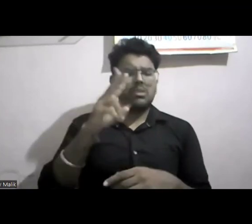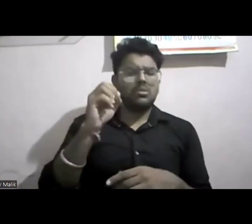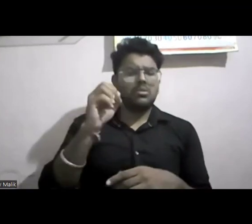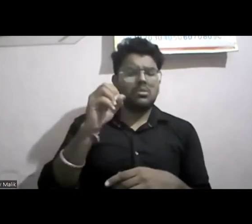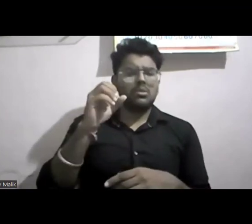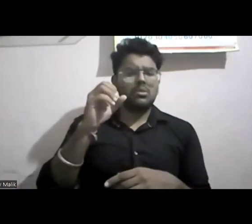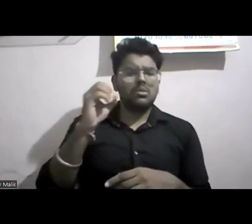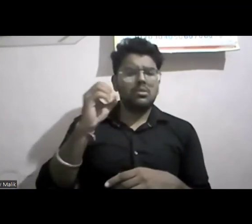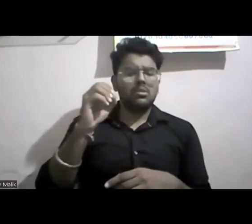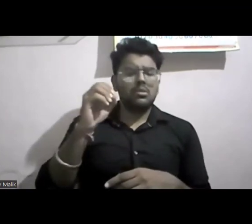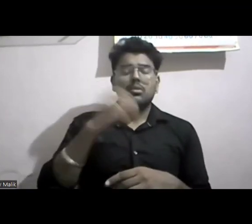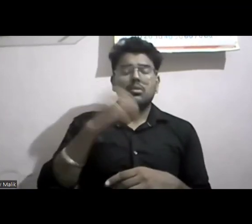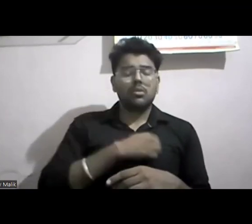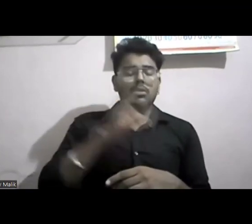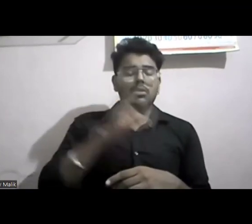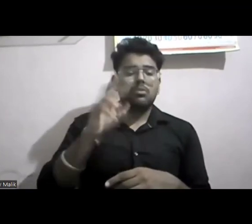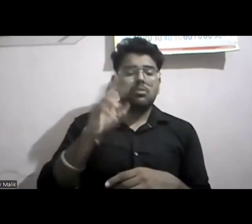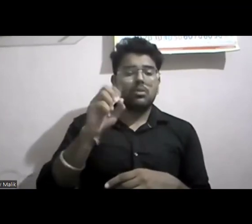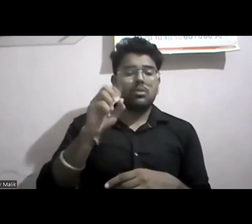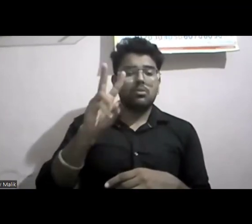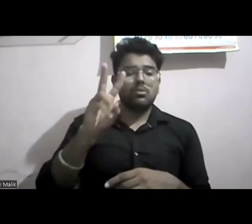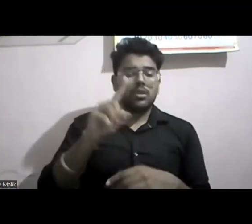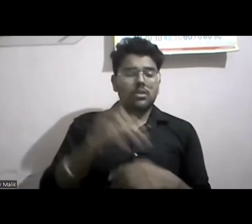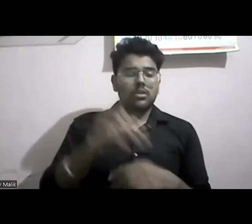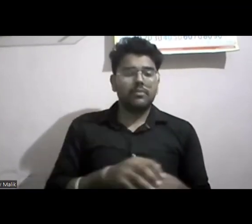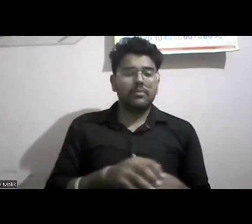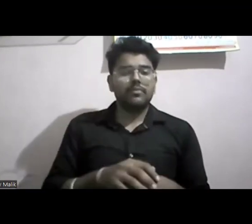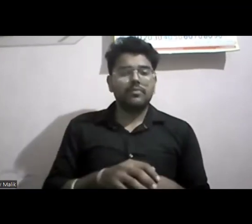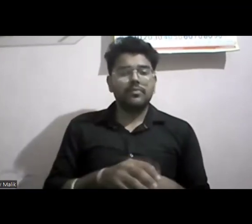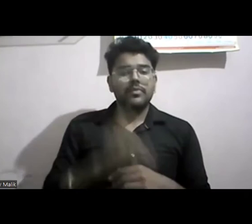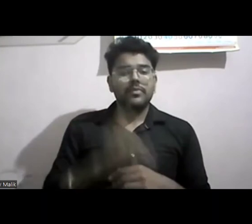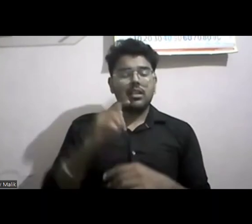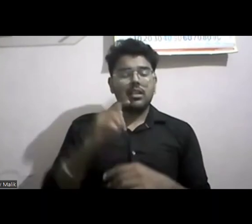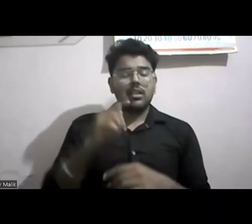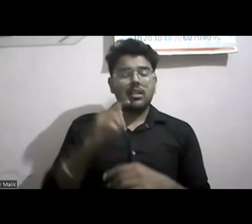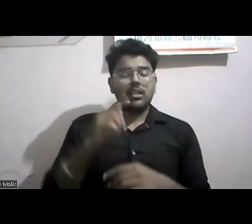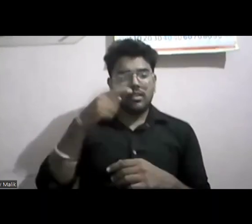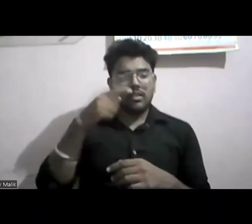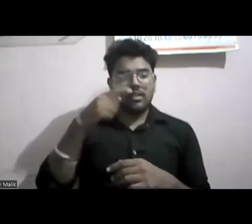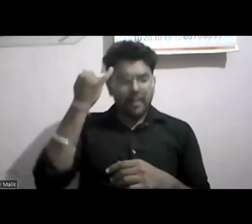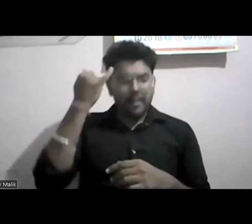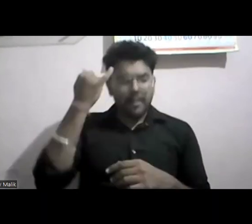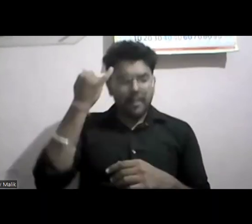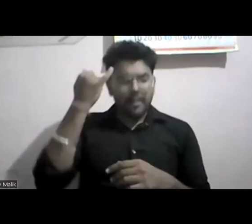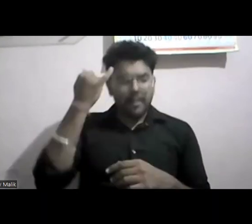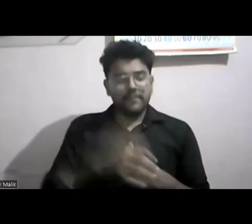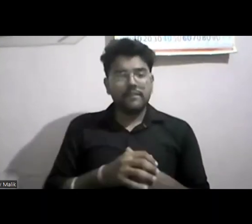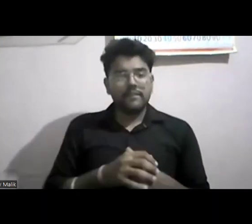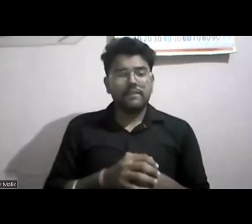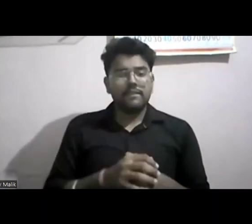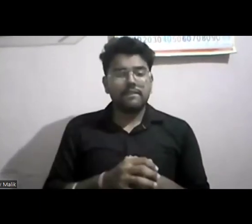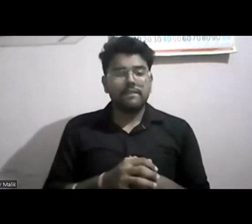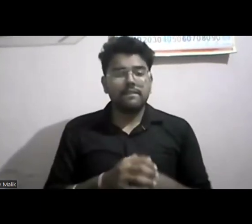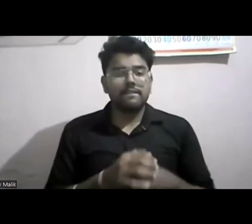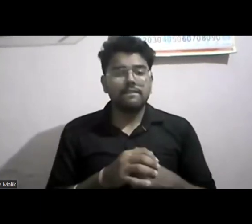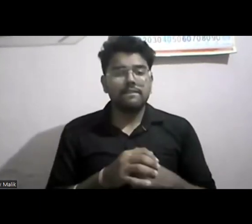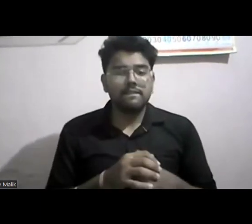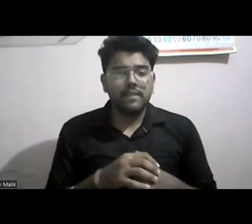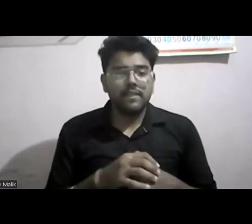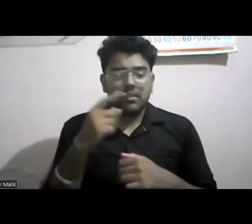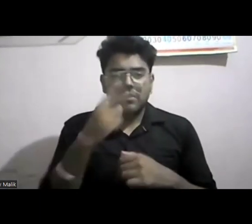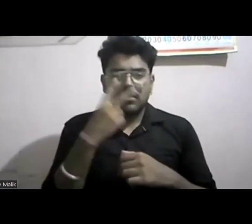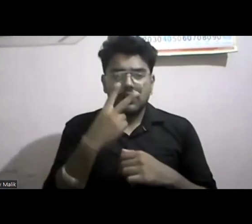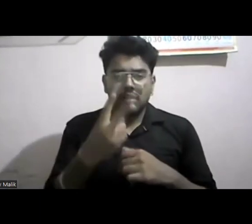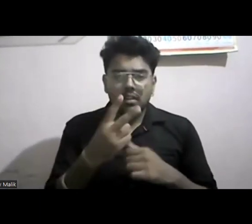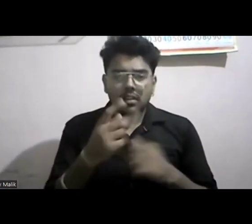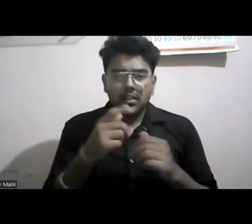2021. And again, this film brings back this idea of savant syndrome. Now, you would see these characters